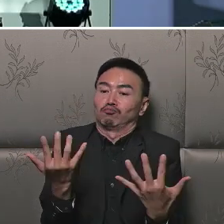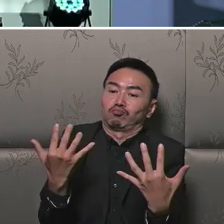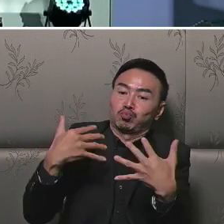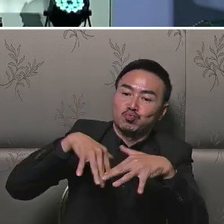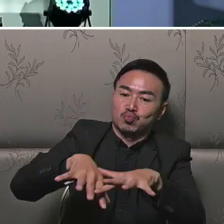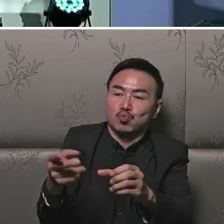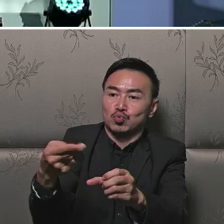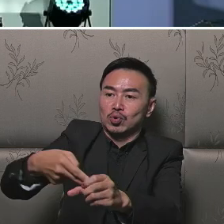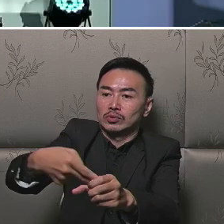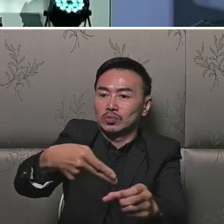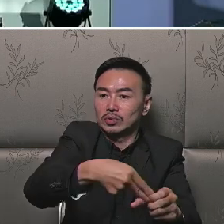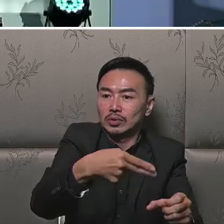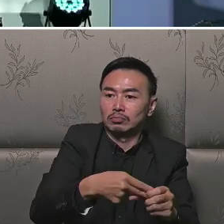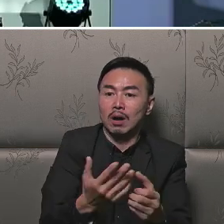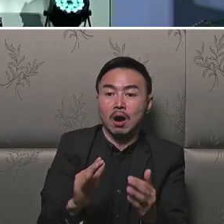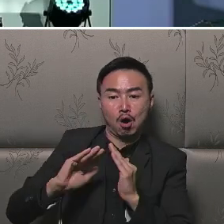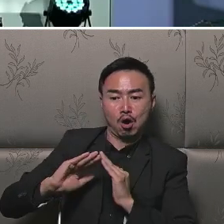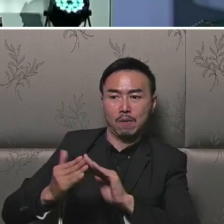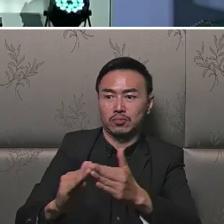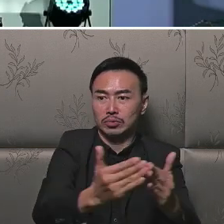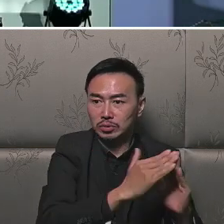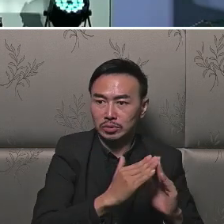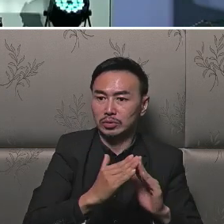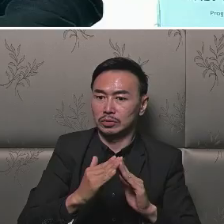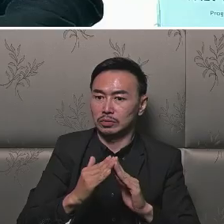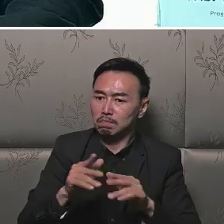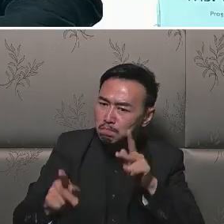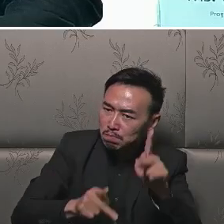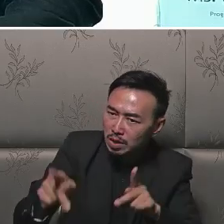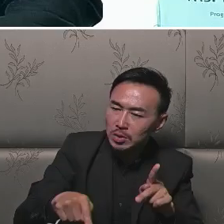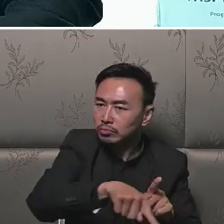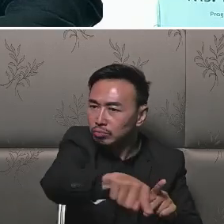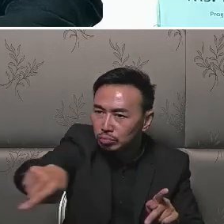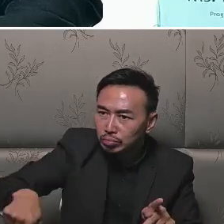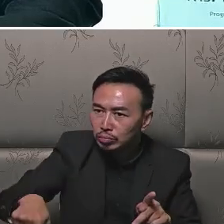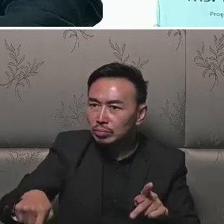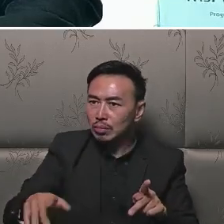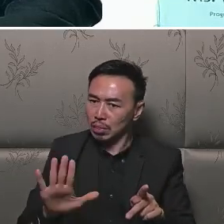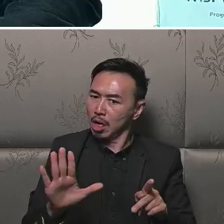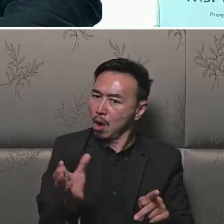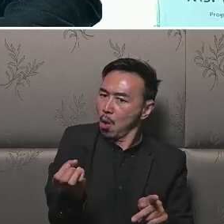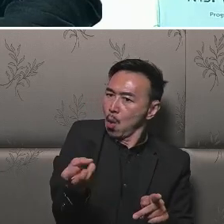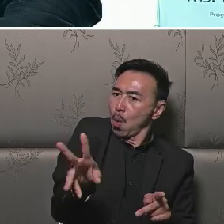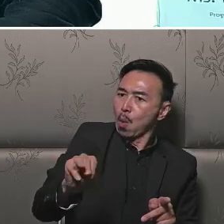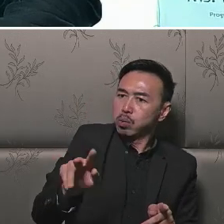think we're able to achieve 0% dropout. It's because everyone was